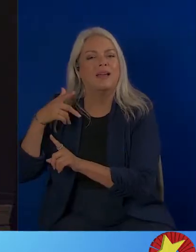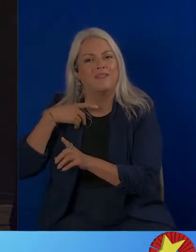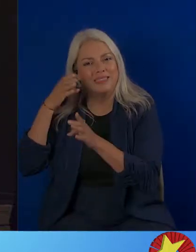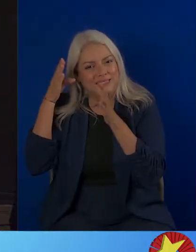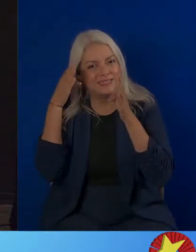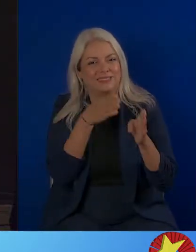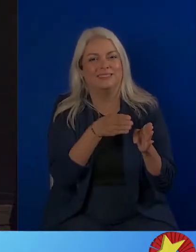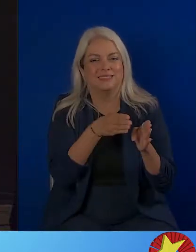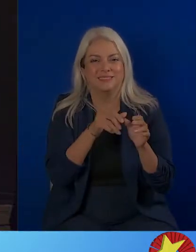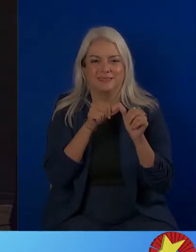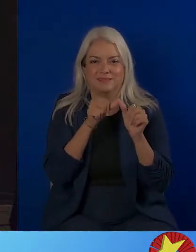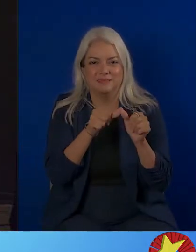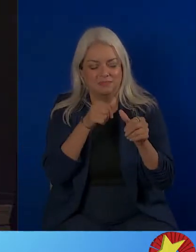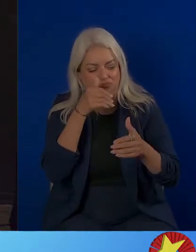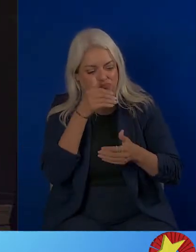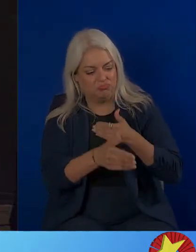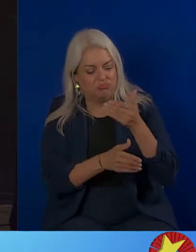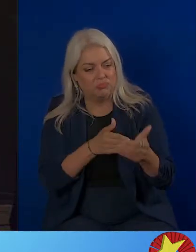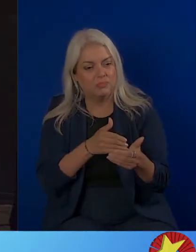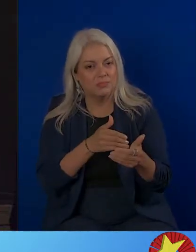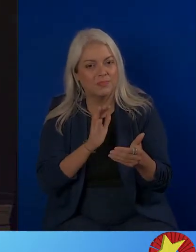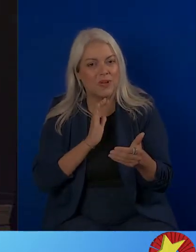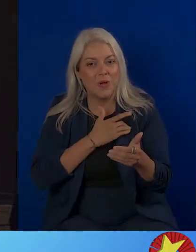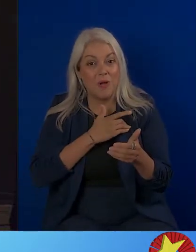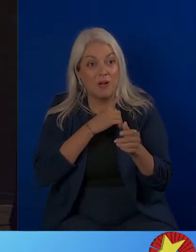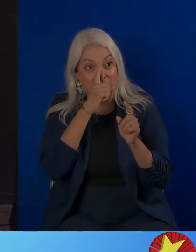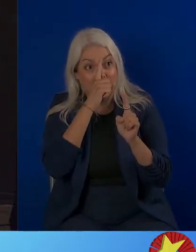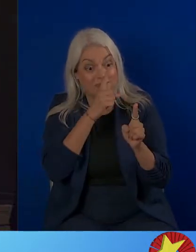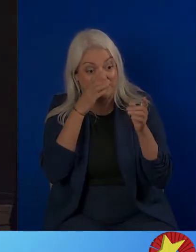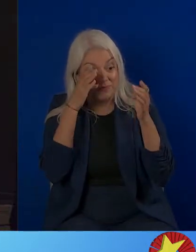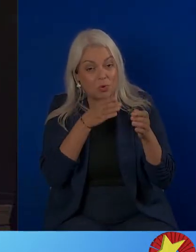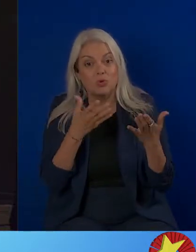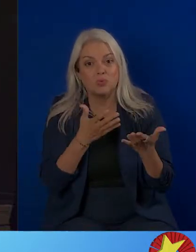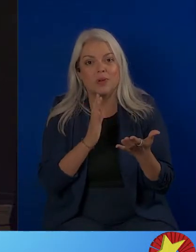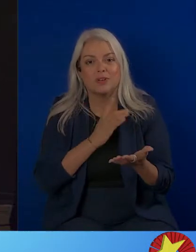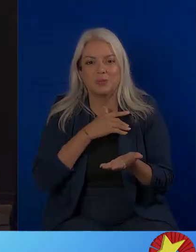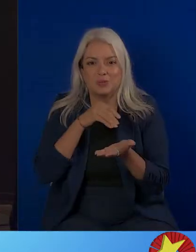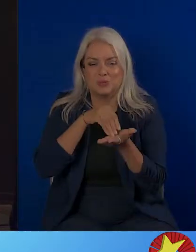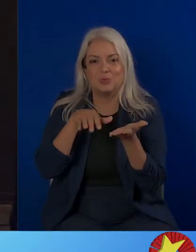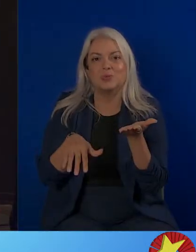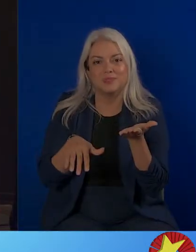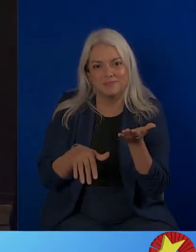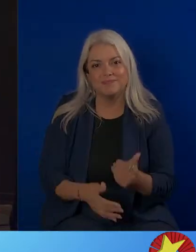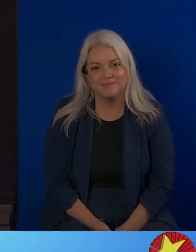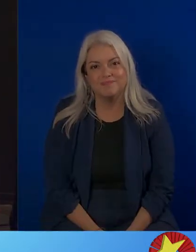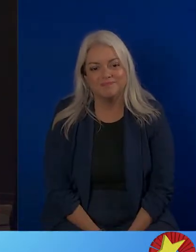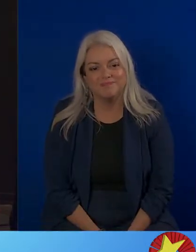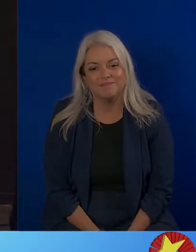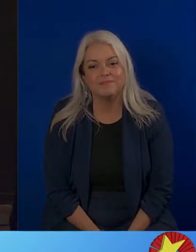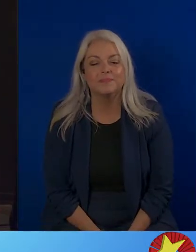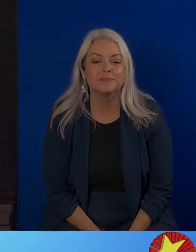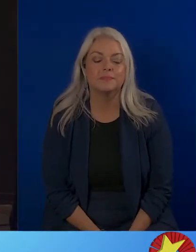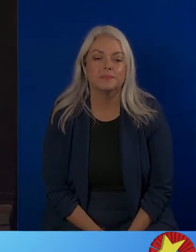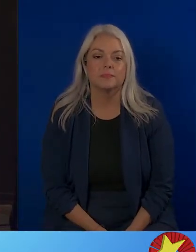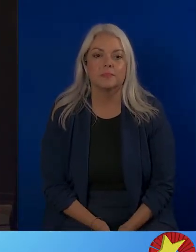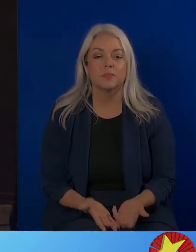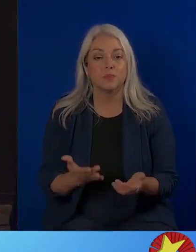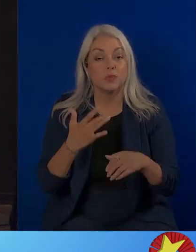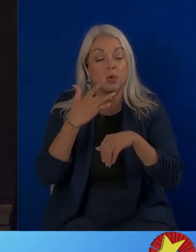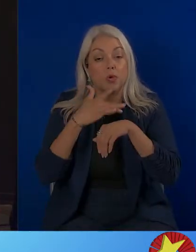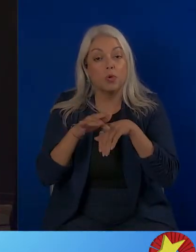Our focus is what I mentioned before, our students. That early